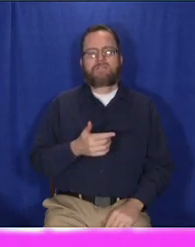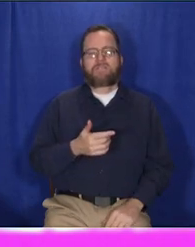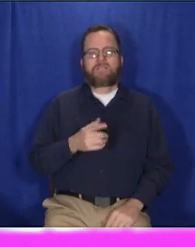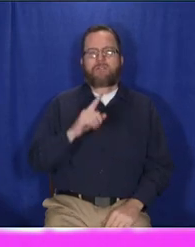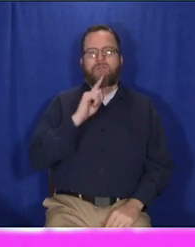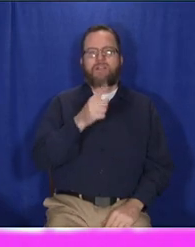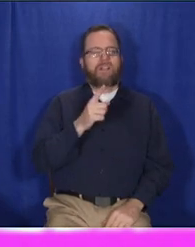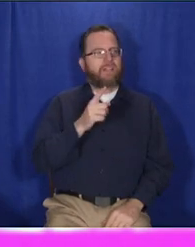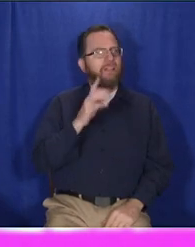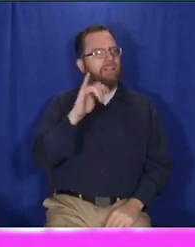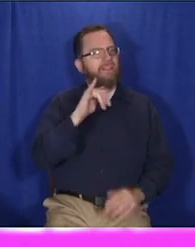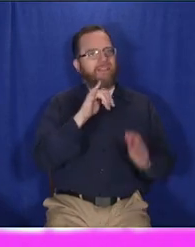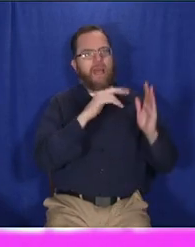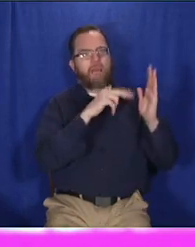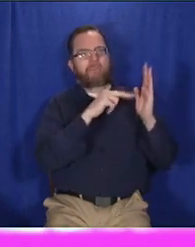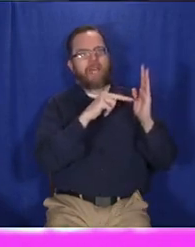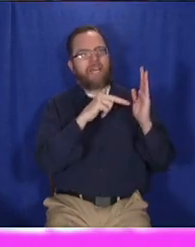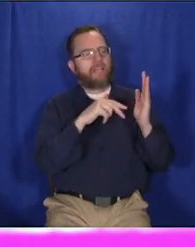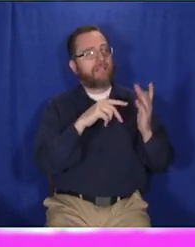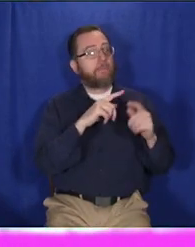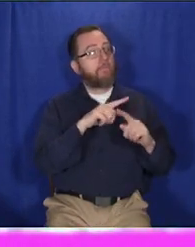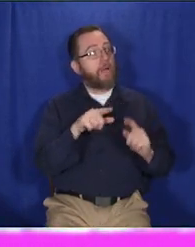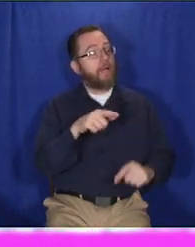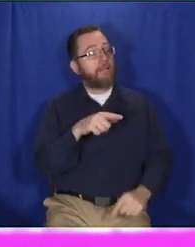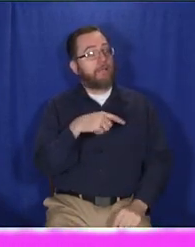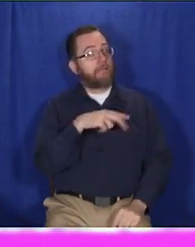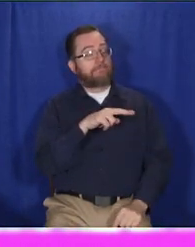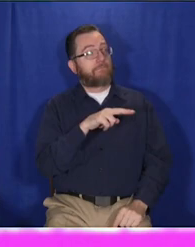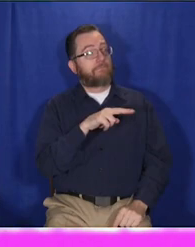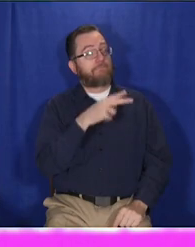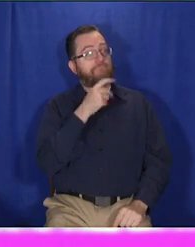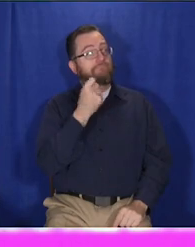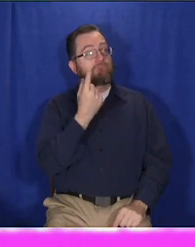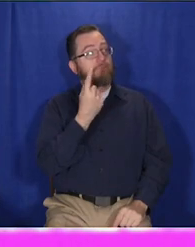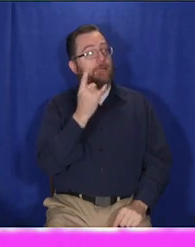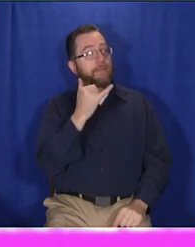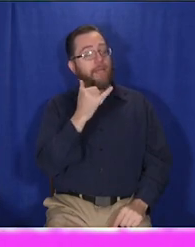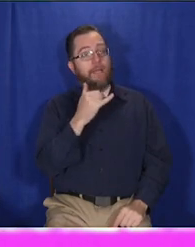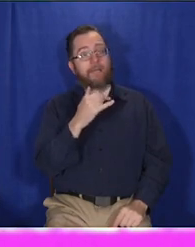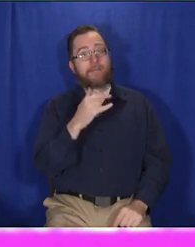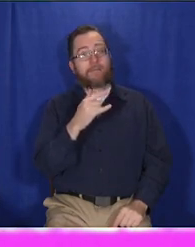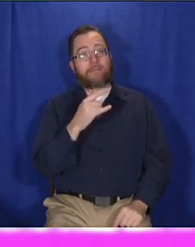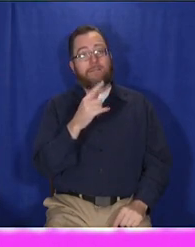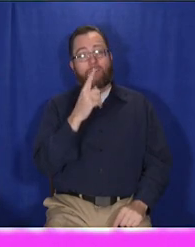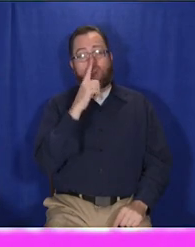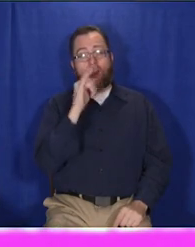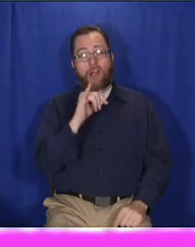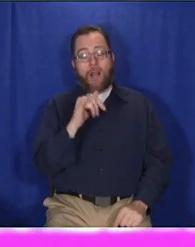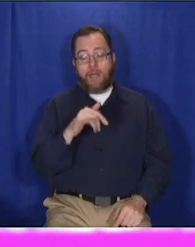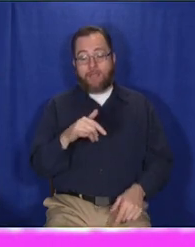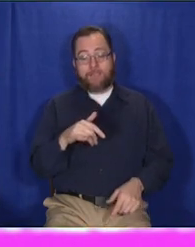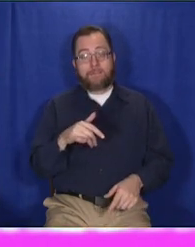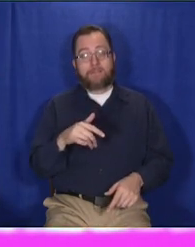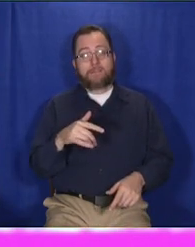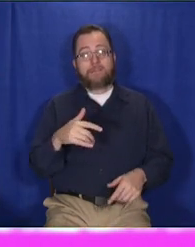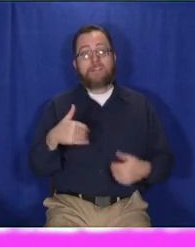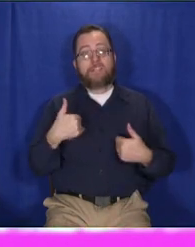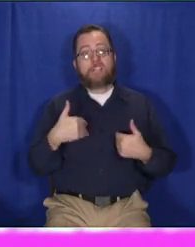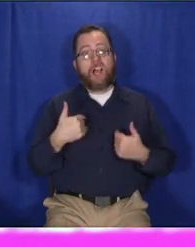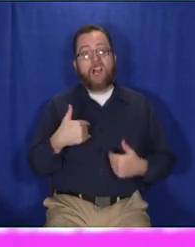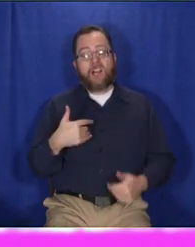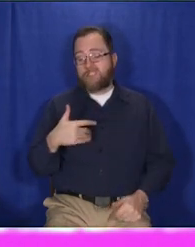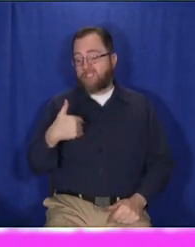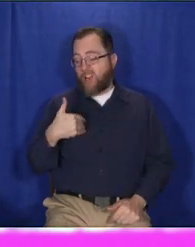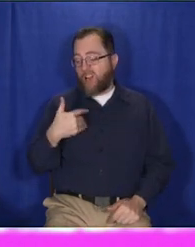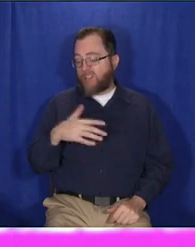I mean, the painting, it looks like one of my kids just spilled some paint, on some canvas. You know what I mean? And somebody sold it. Anyway, he has this one painting